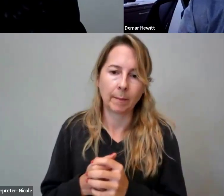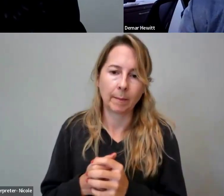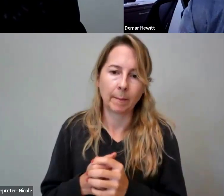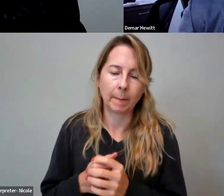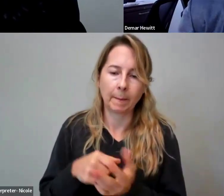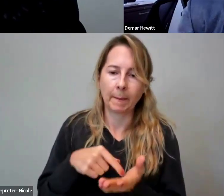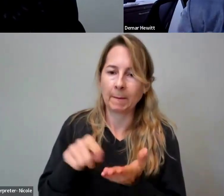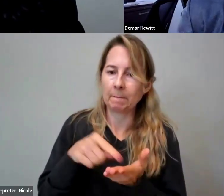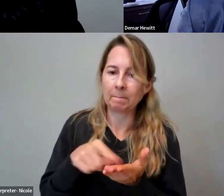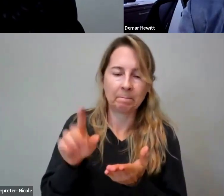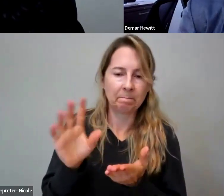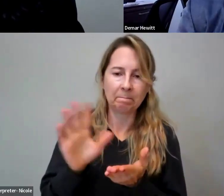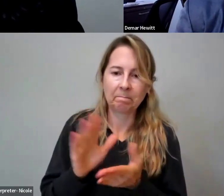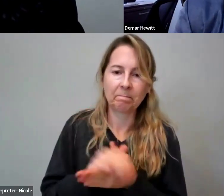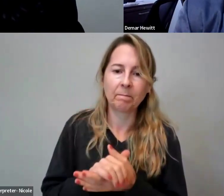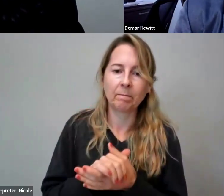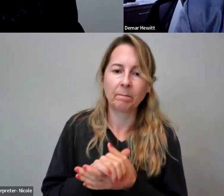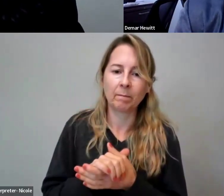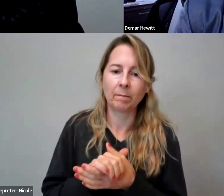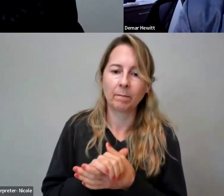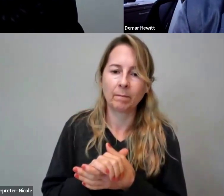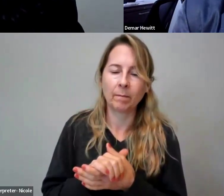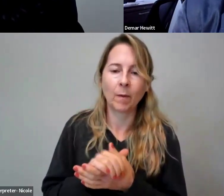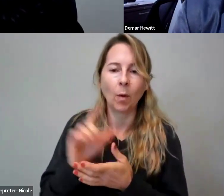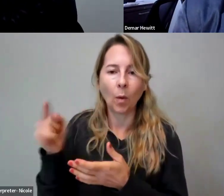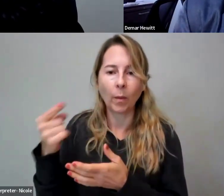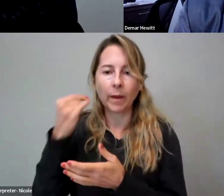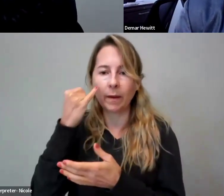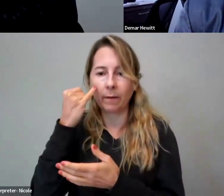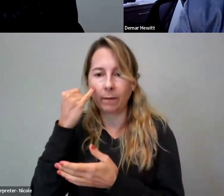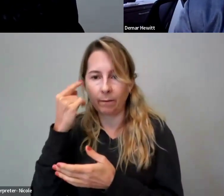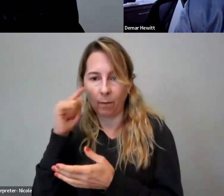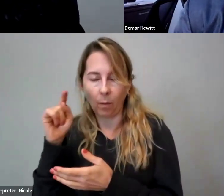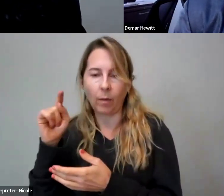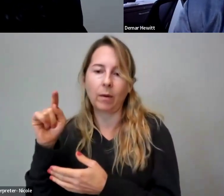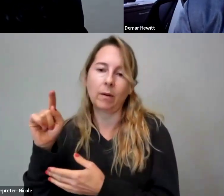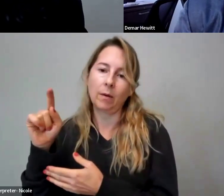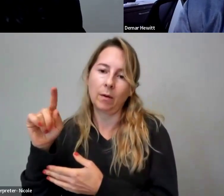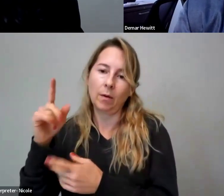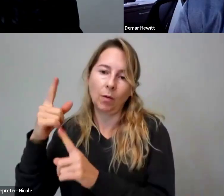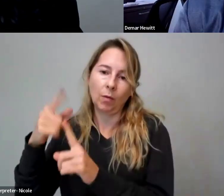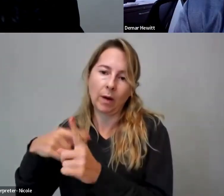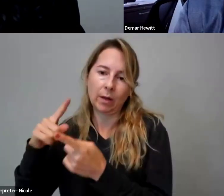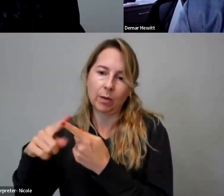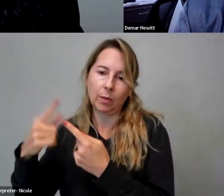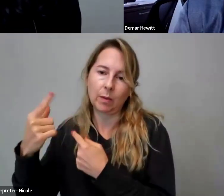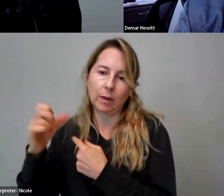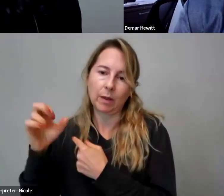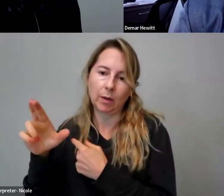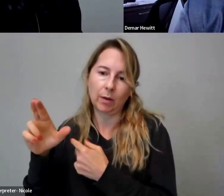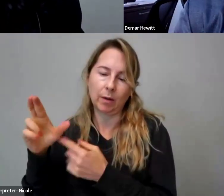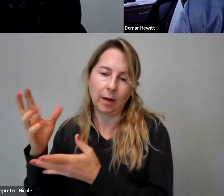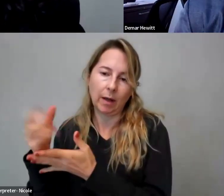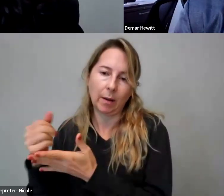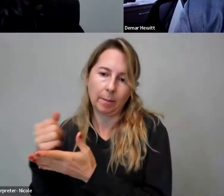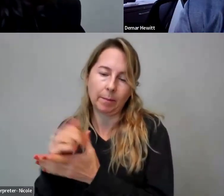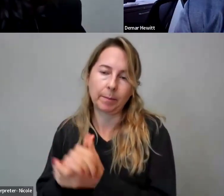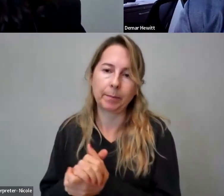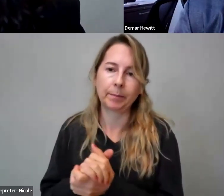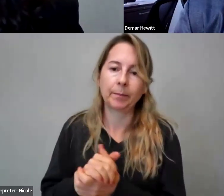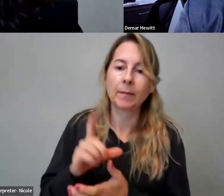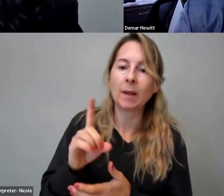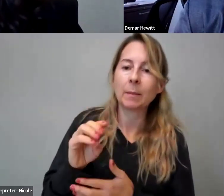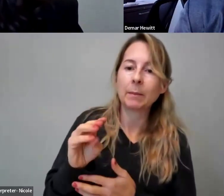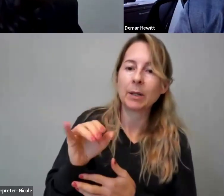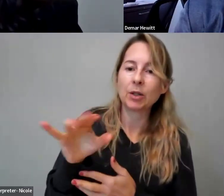because of your income unless it is a rent to good income arrangement. Thank you, Demar. And this is going to